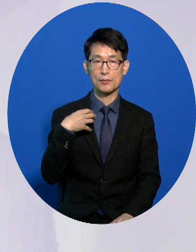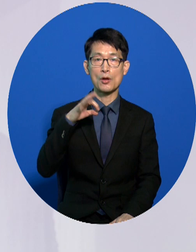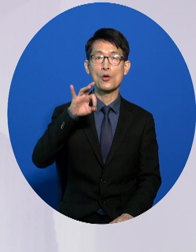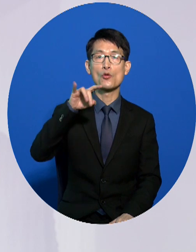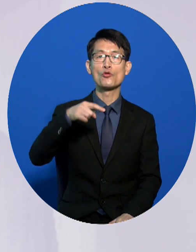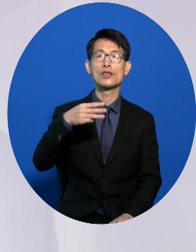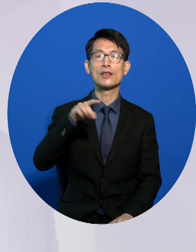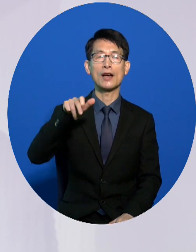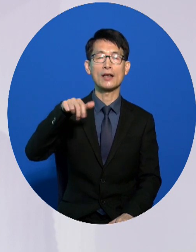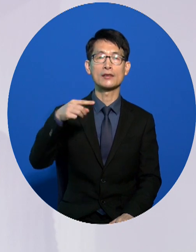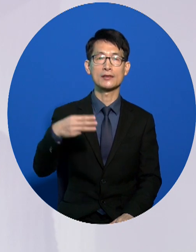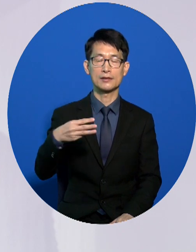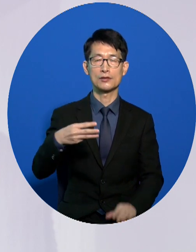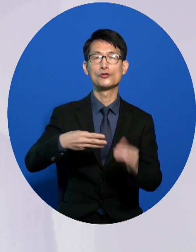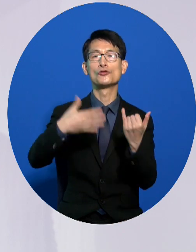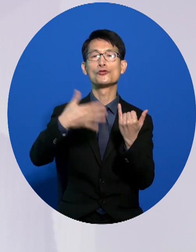Roundtable.